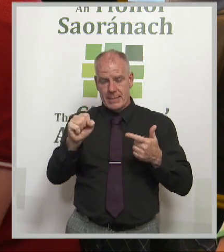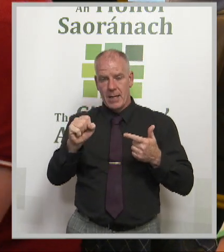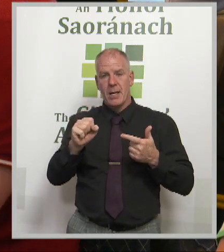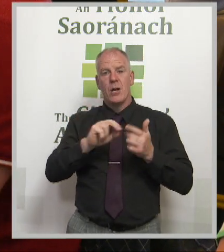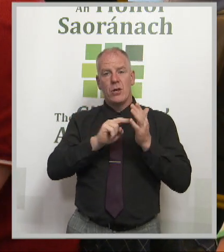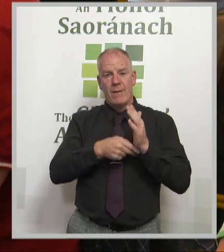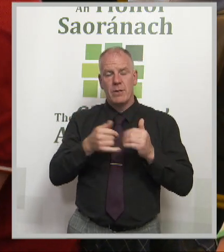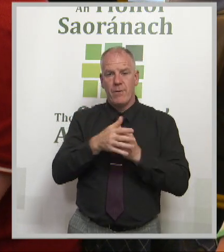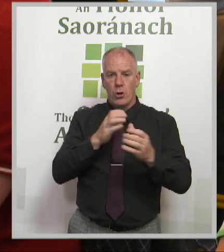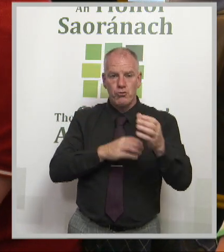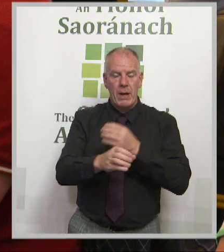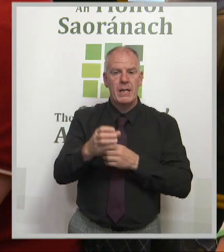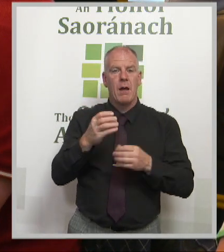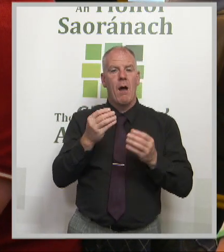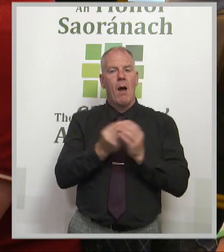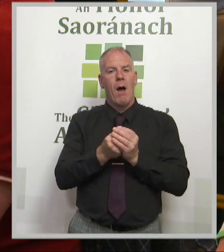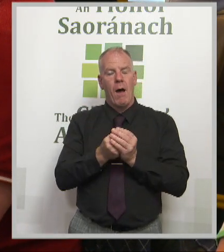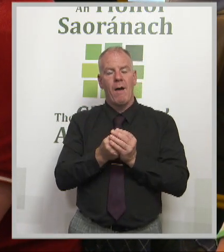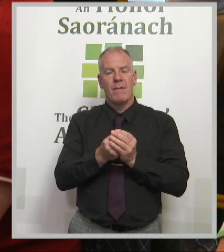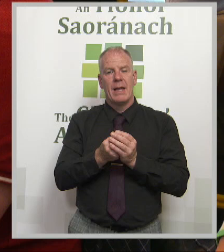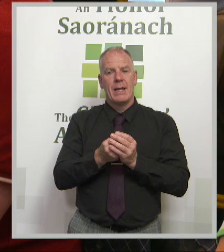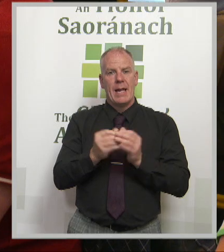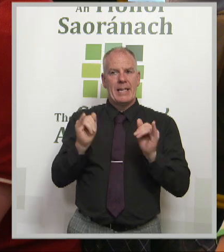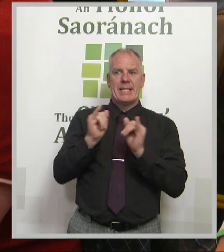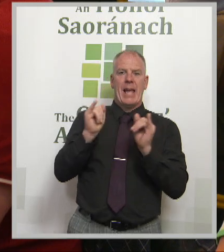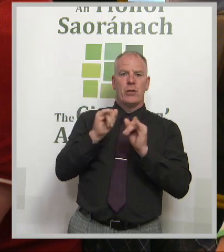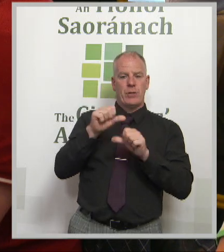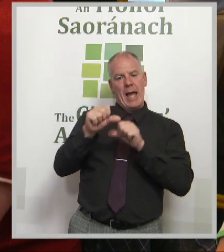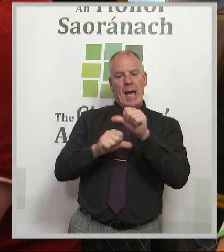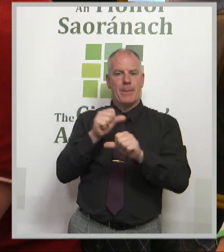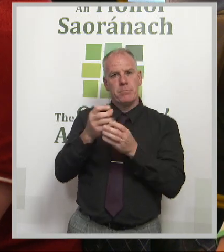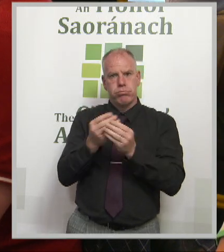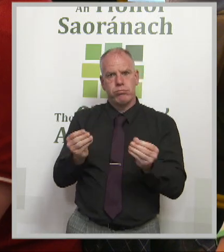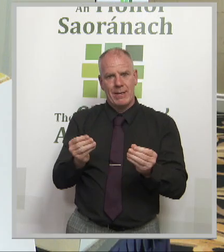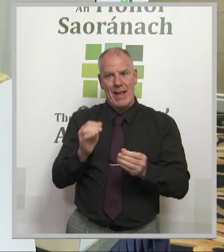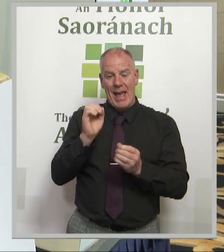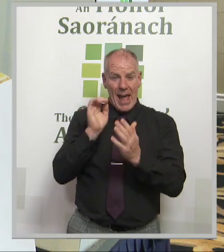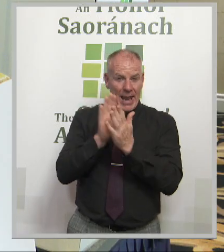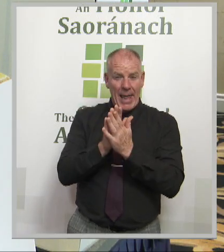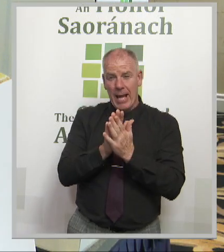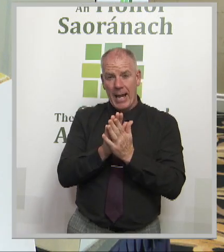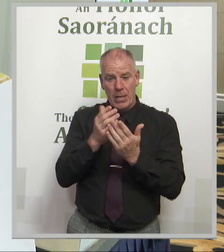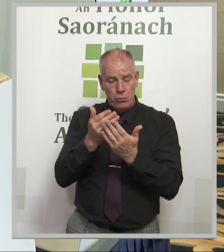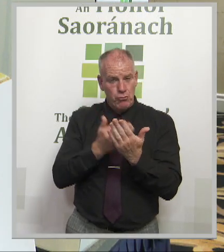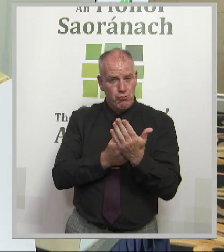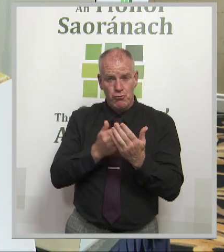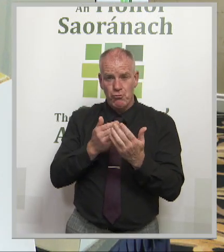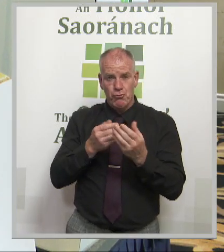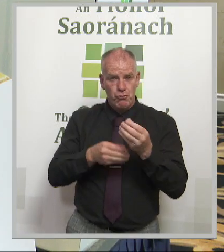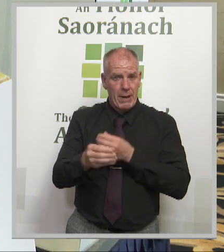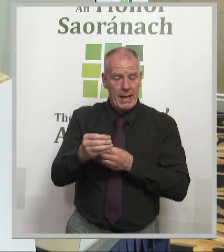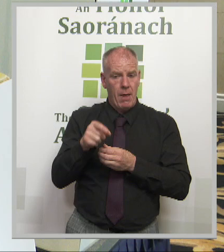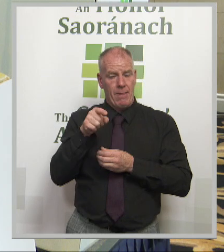in trade in endangered species. That is a major driver. Illegal trade is a major driver for the loss of